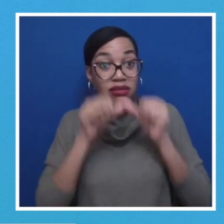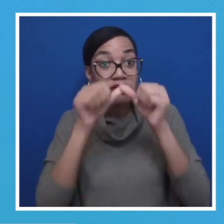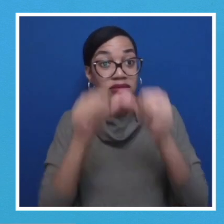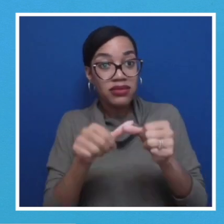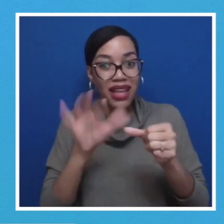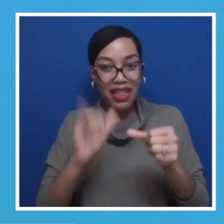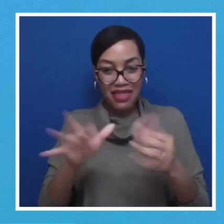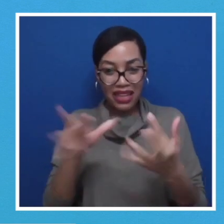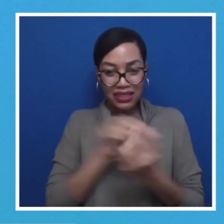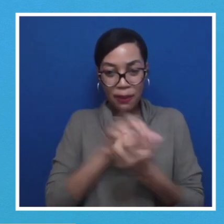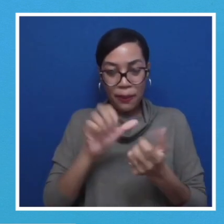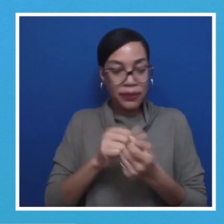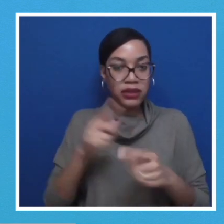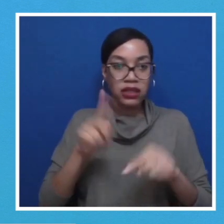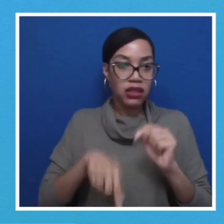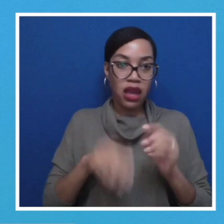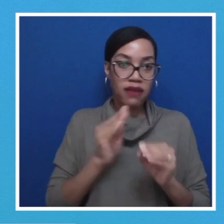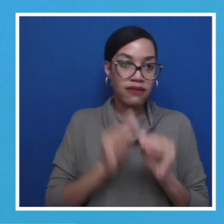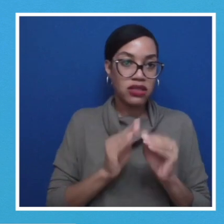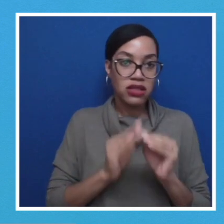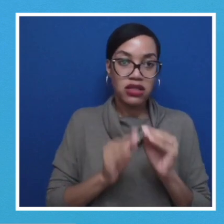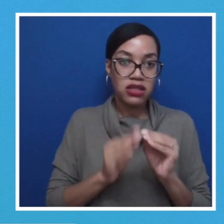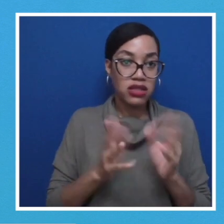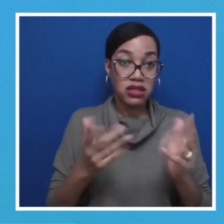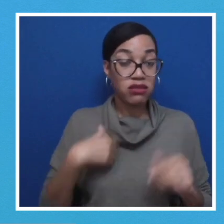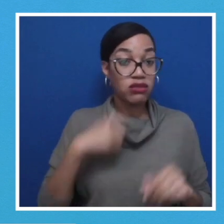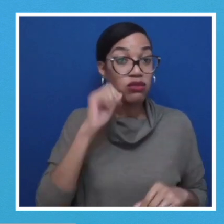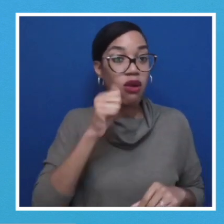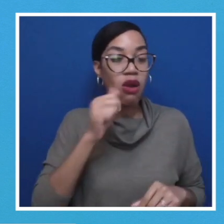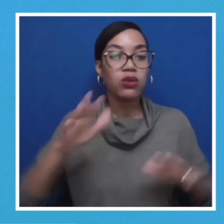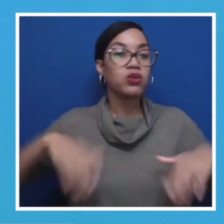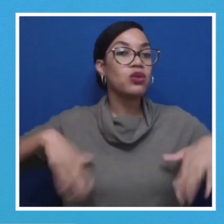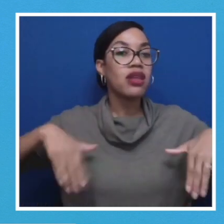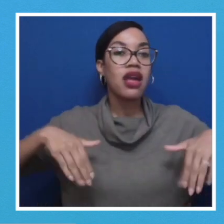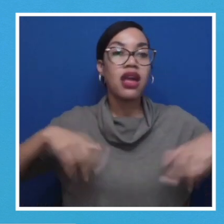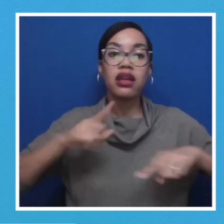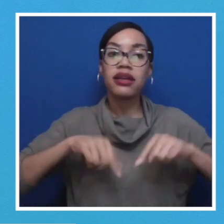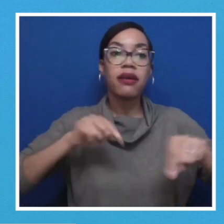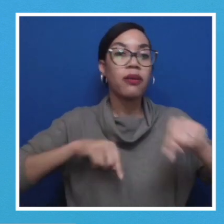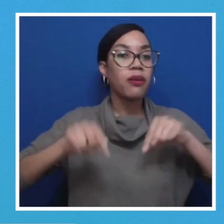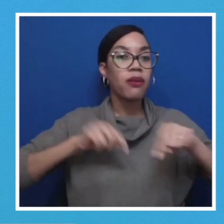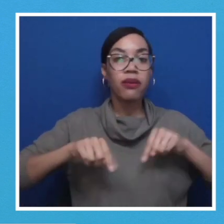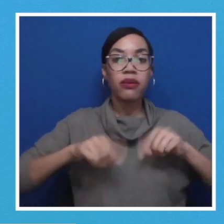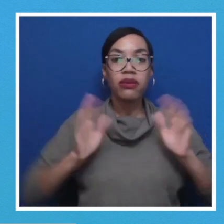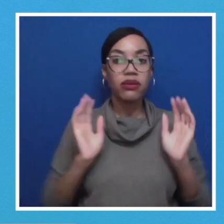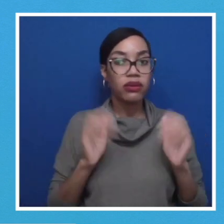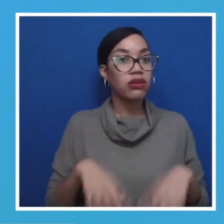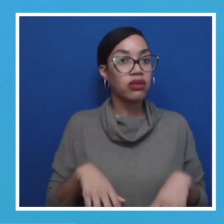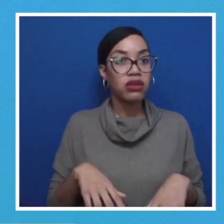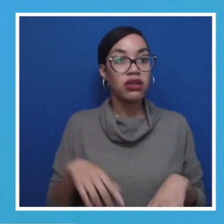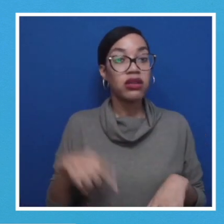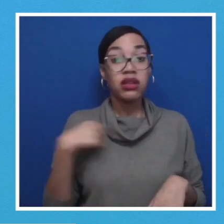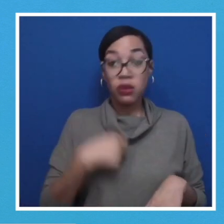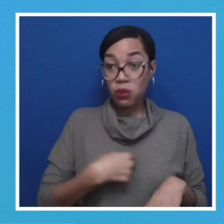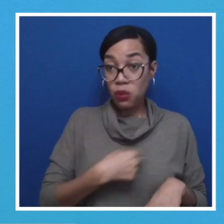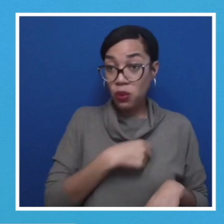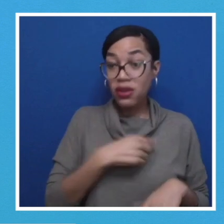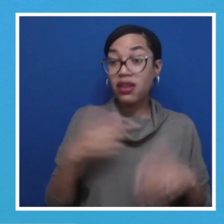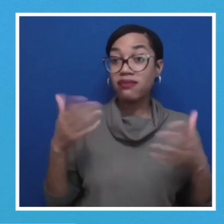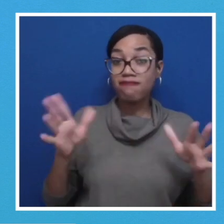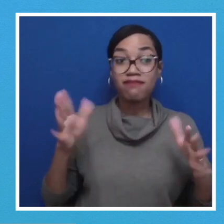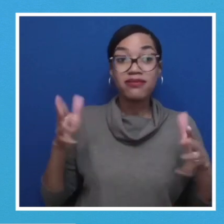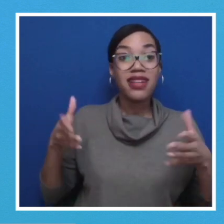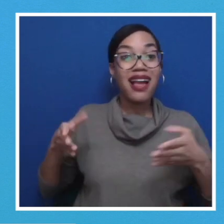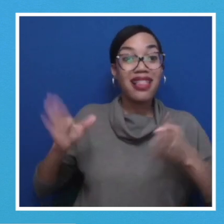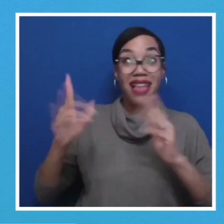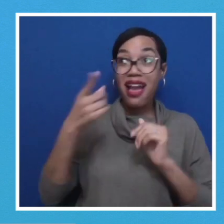can change it. Tomorrow is too late in my mind. We allow elected officials to make decisions, and they're